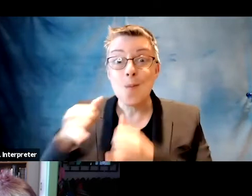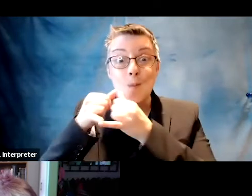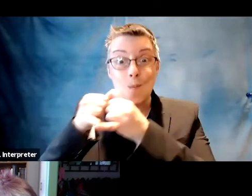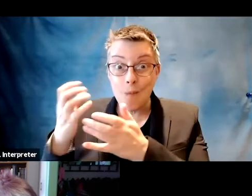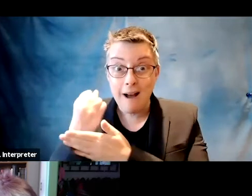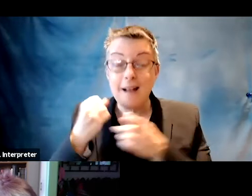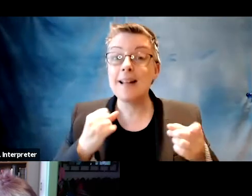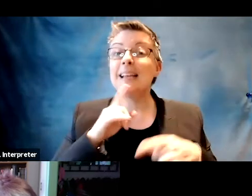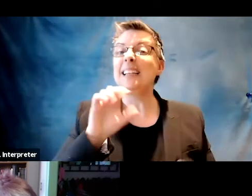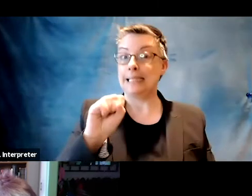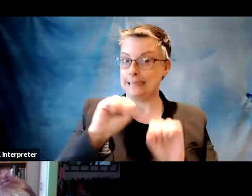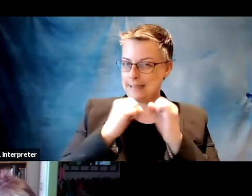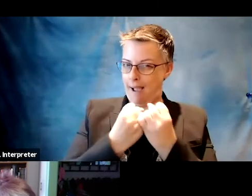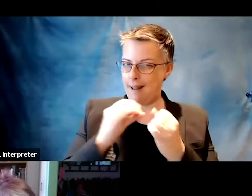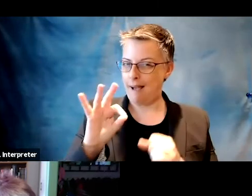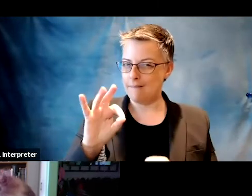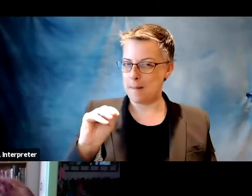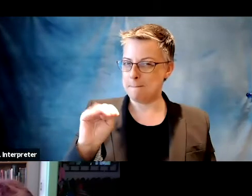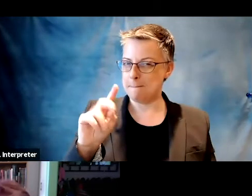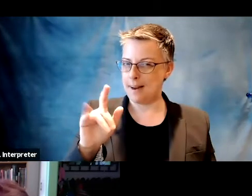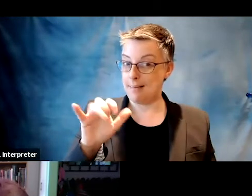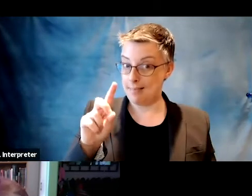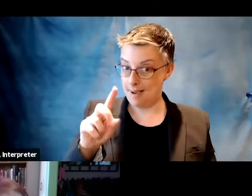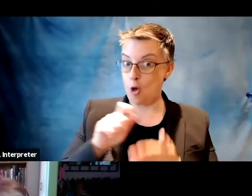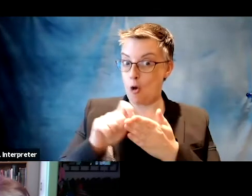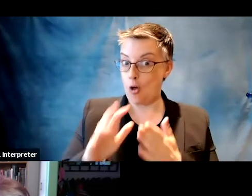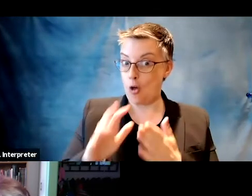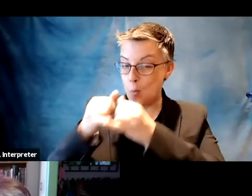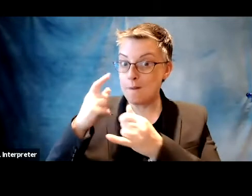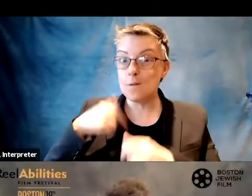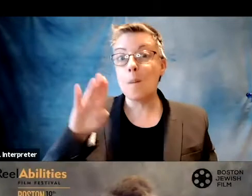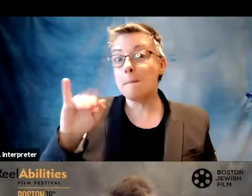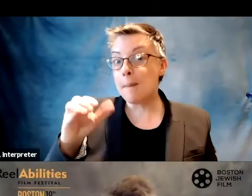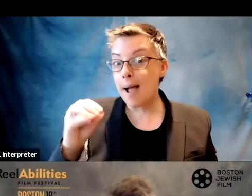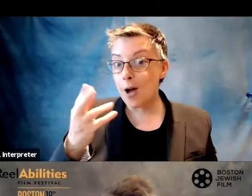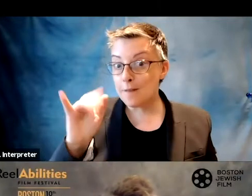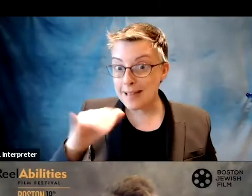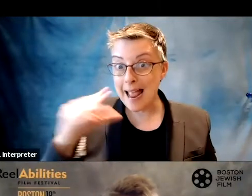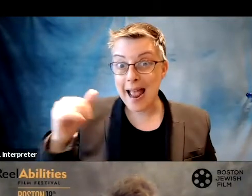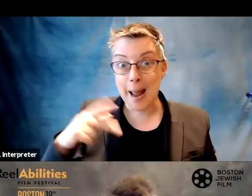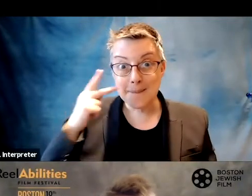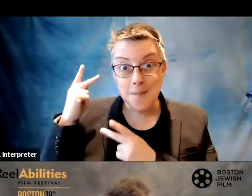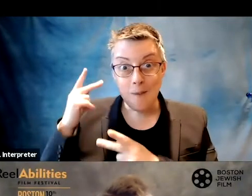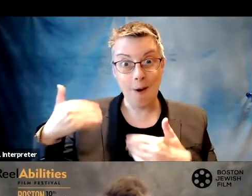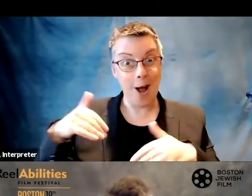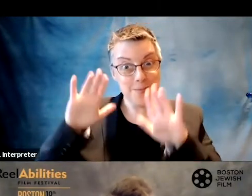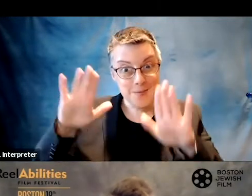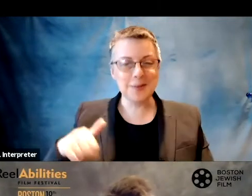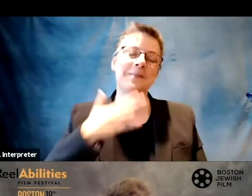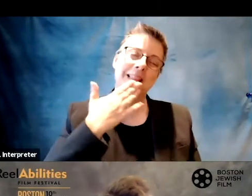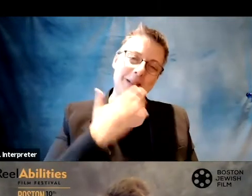it right, the Society of Midland Authors Award for Biography and Memoir. Congratulations. That's wonderful.